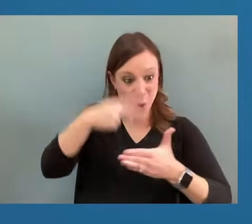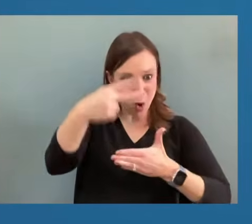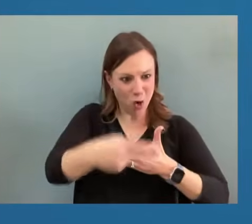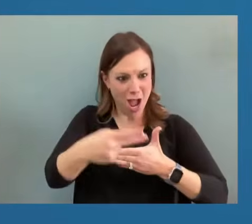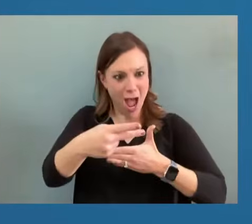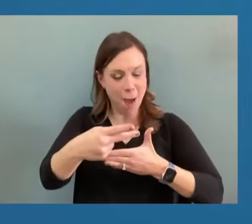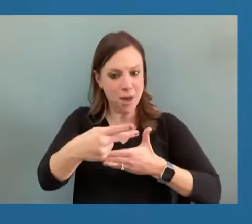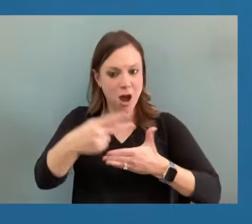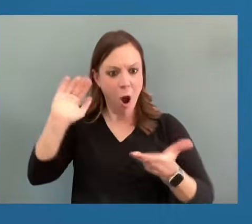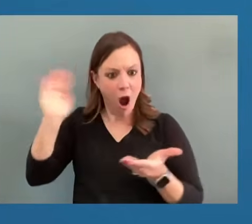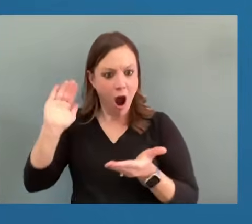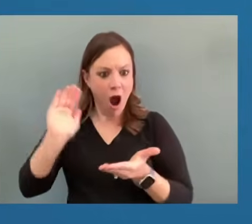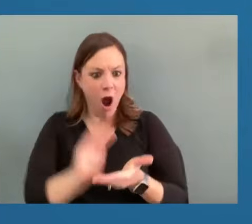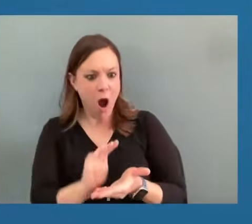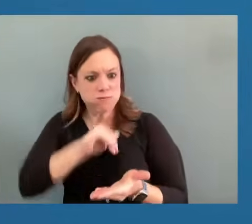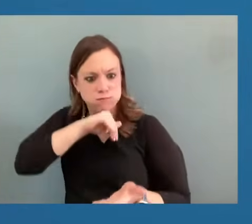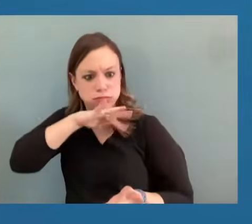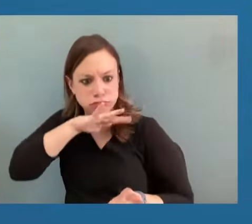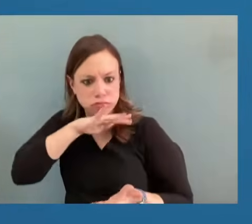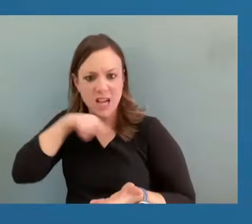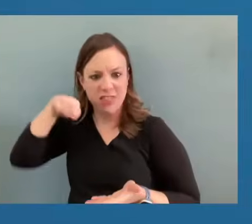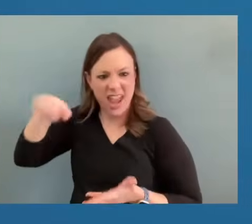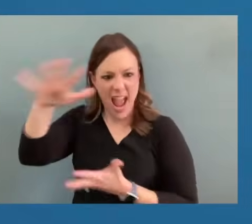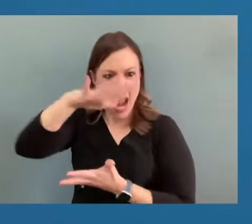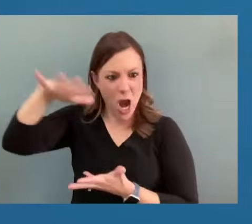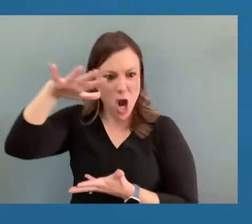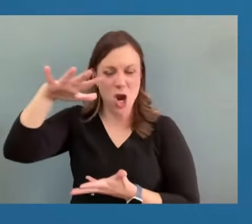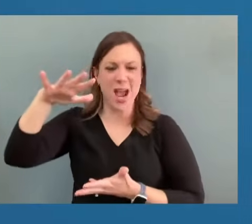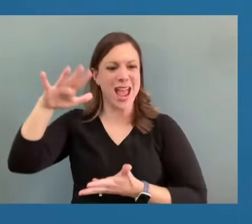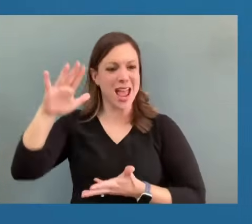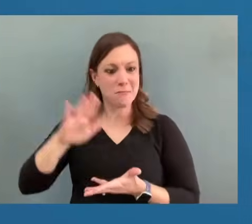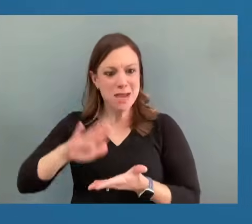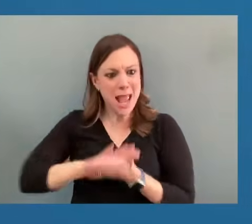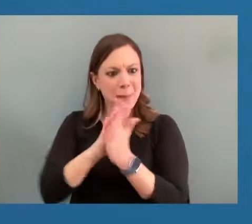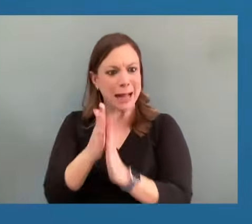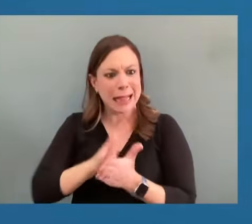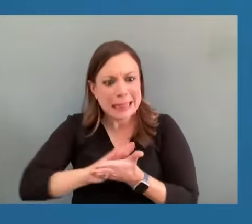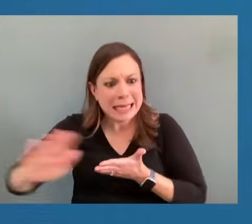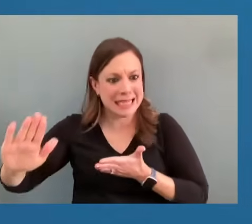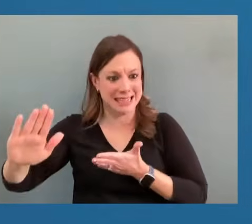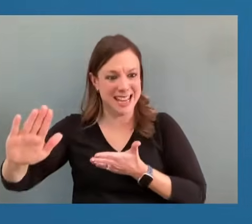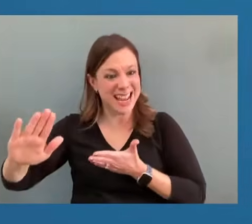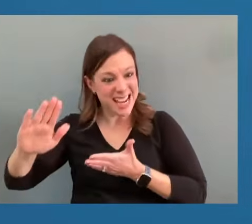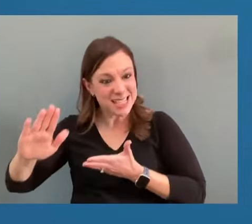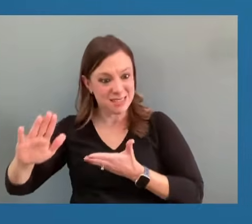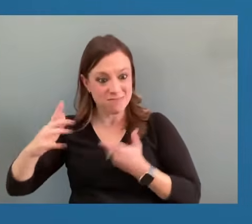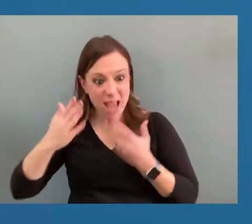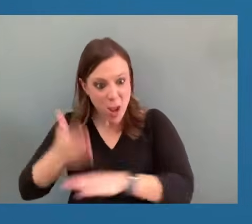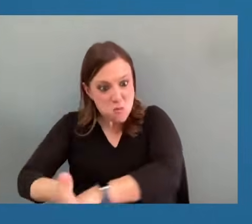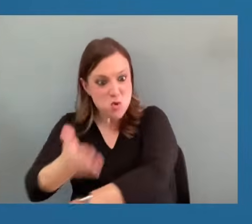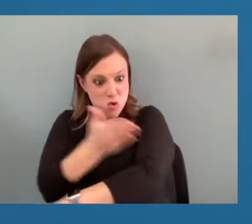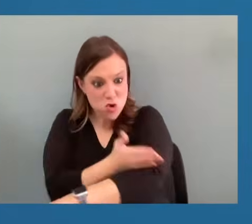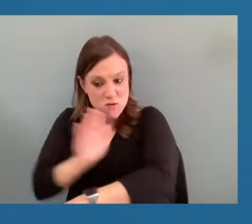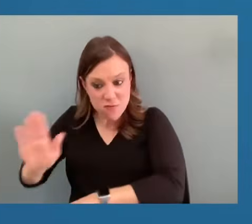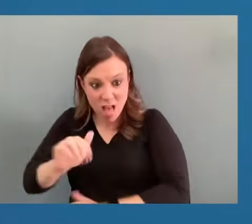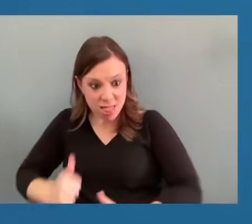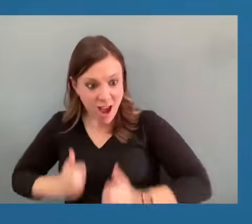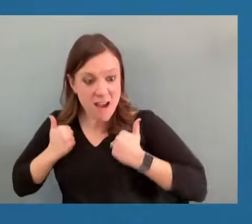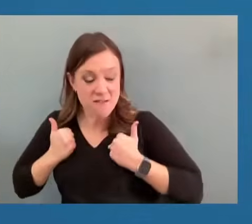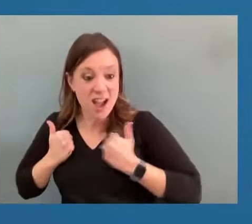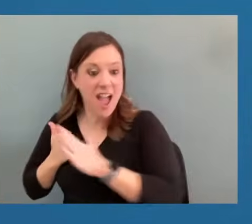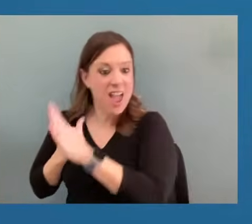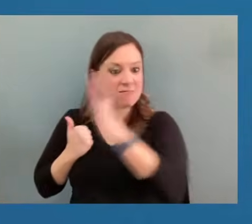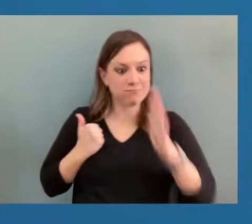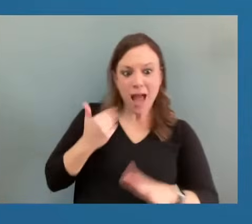been a program if you want to measure it in noise complaints or you want to measure it in traffic. That is how it has been successful.